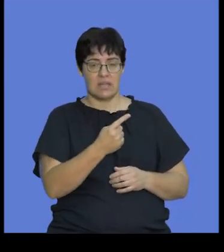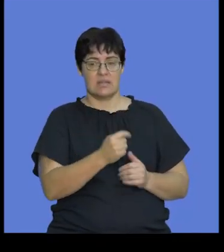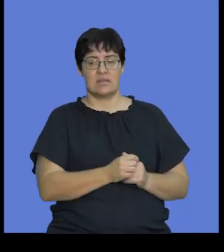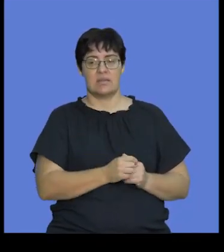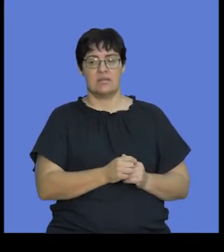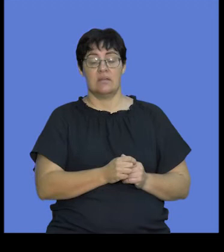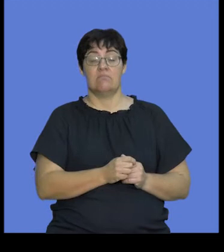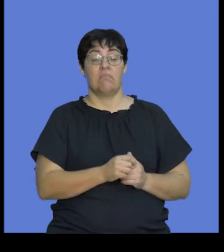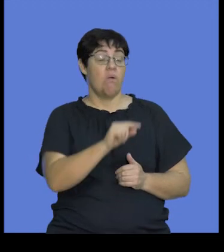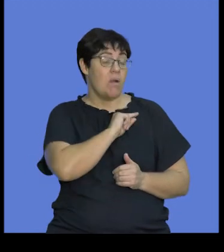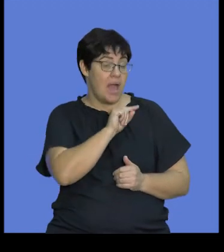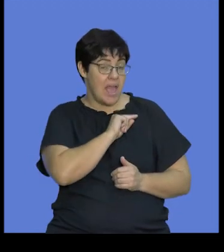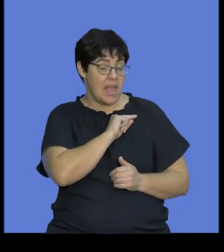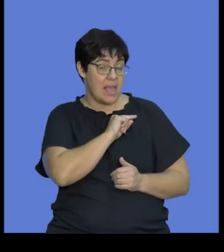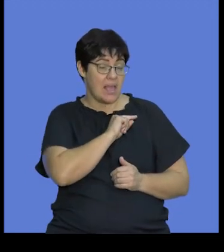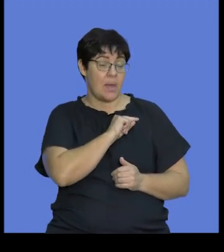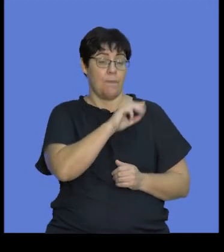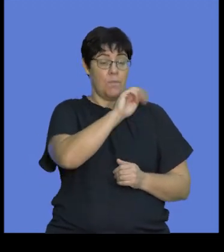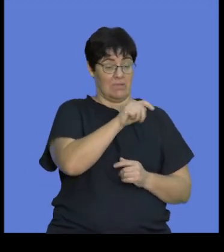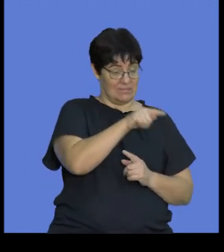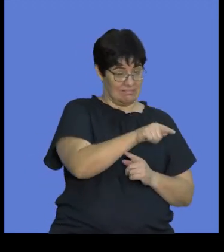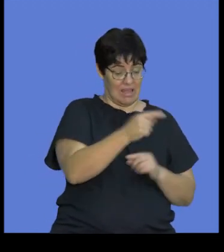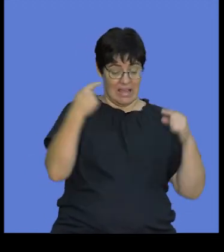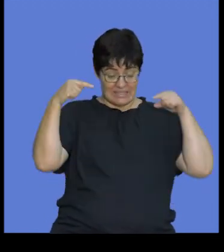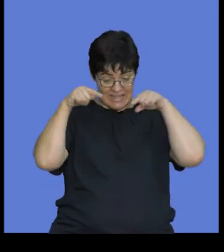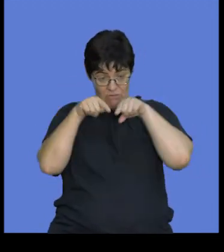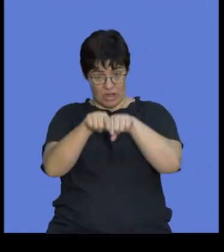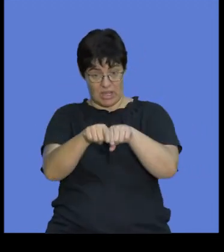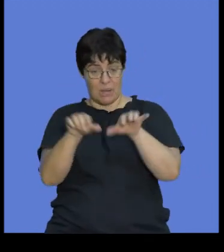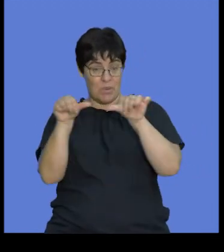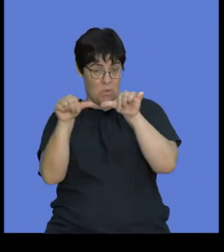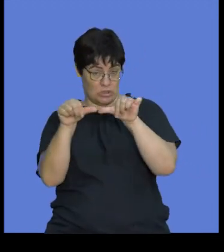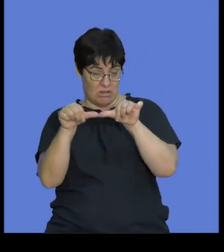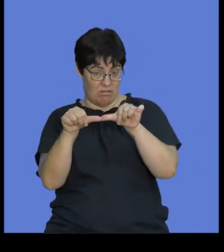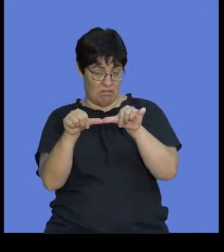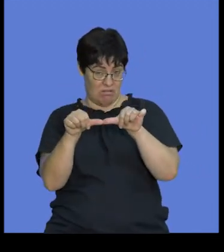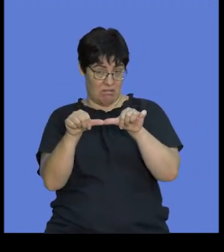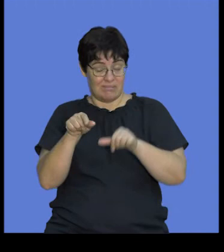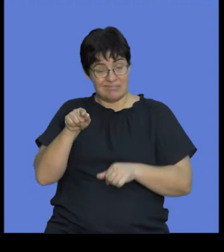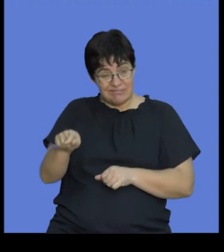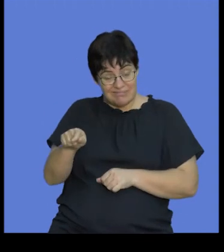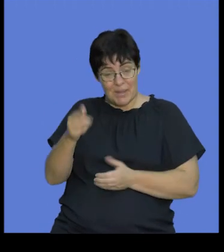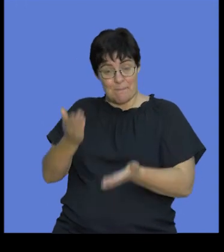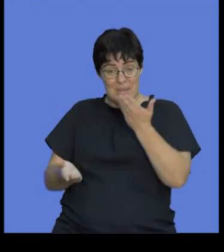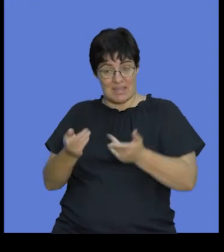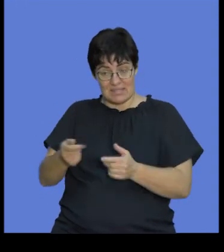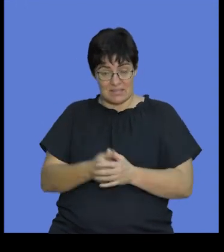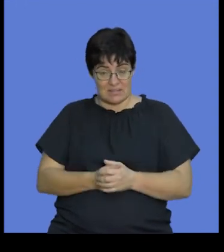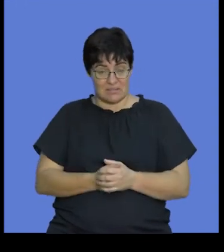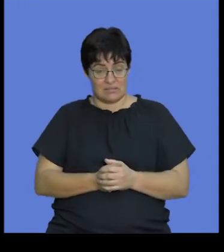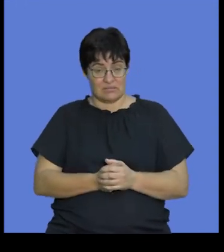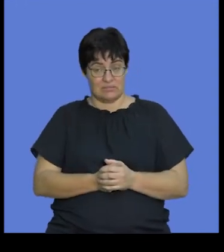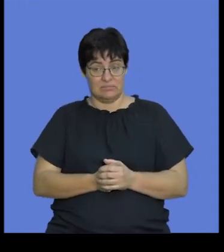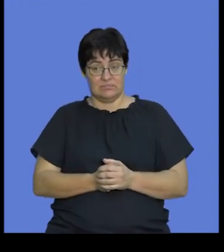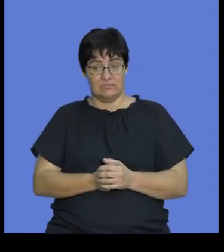go since momentum is directly proportional